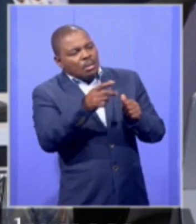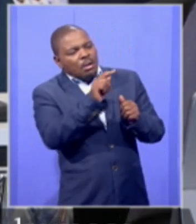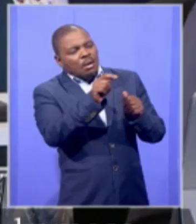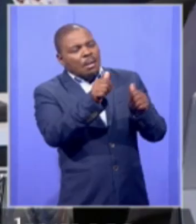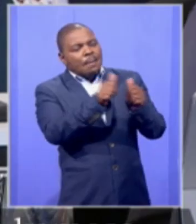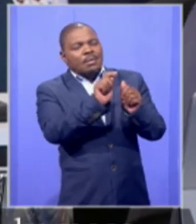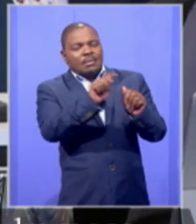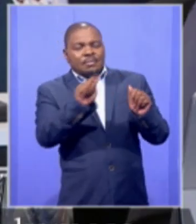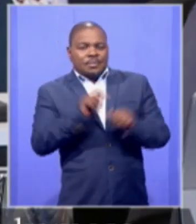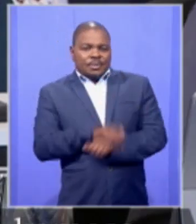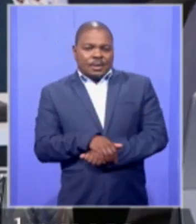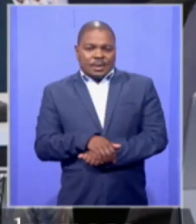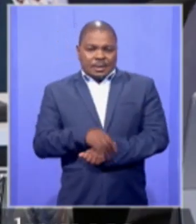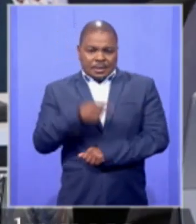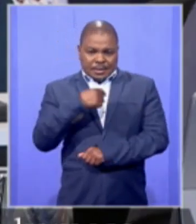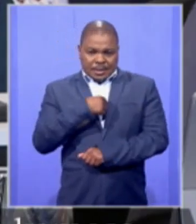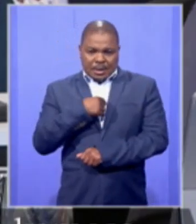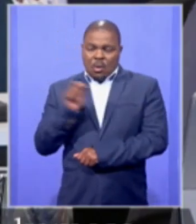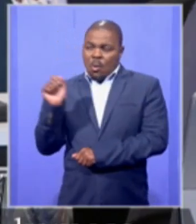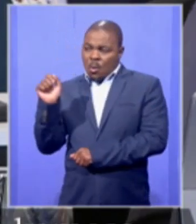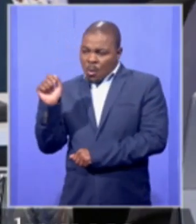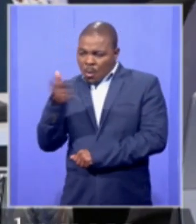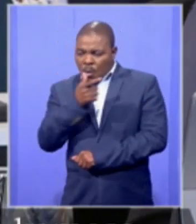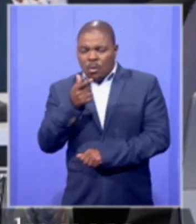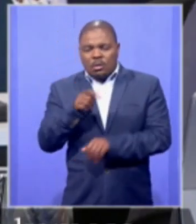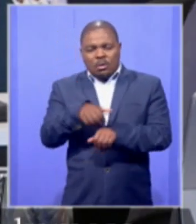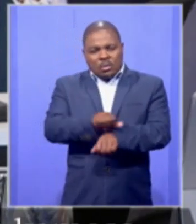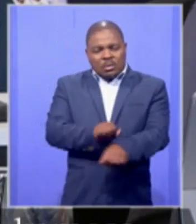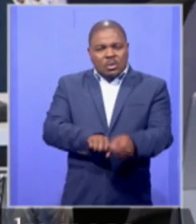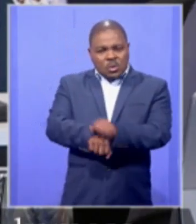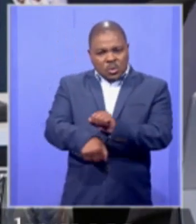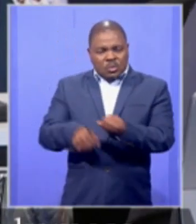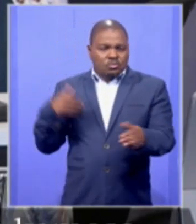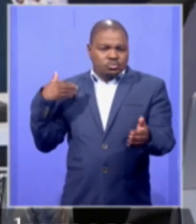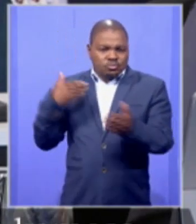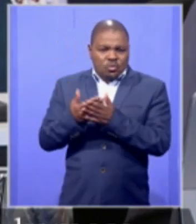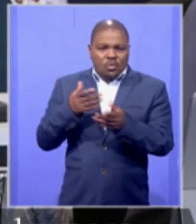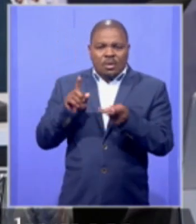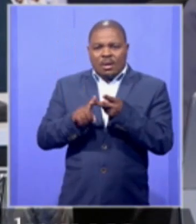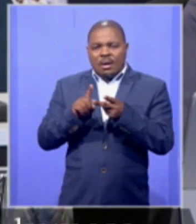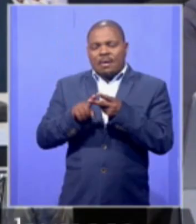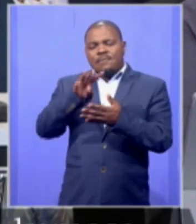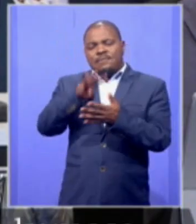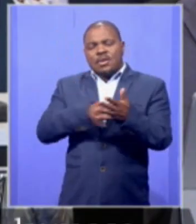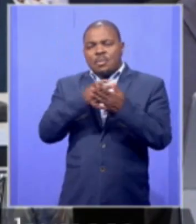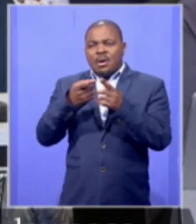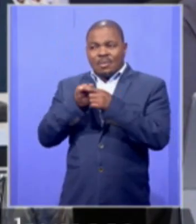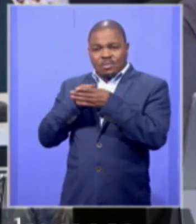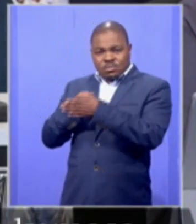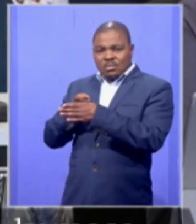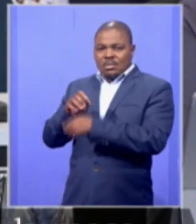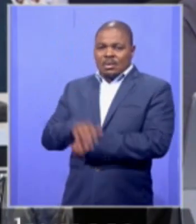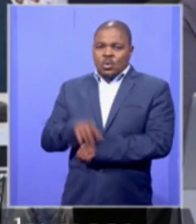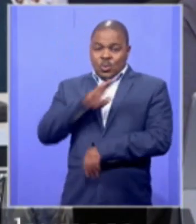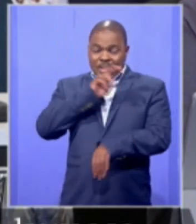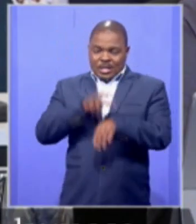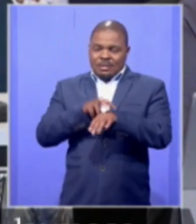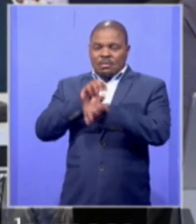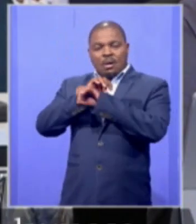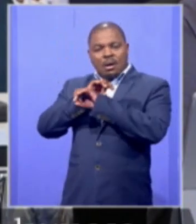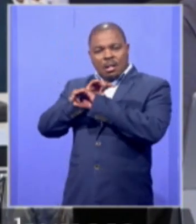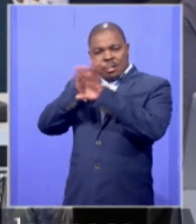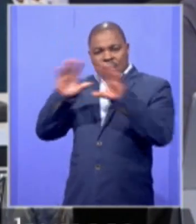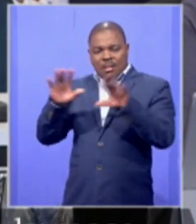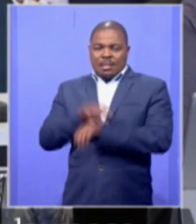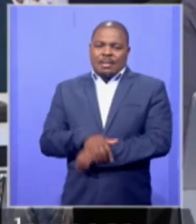partners. I recognize all the efforts the G20 has made in relation to the so-called framework, but let's be clear. We